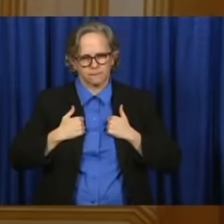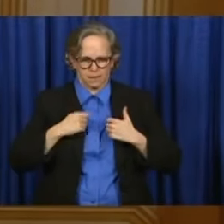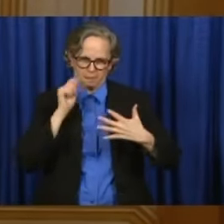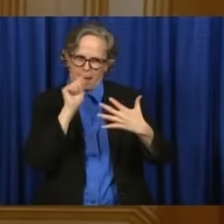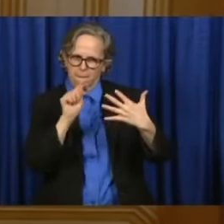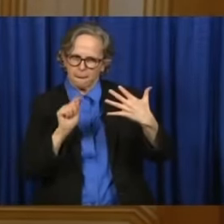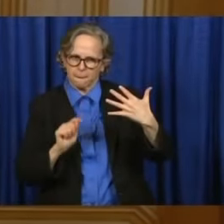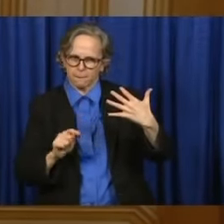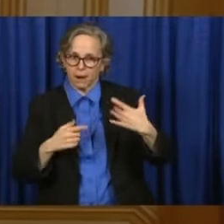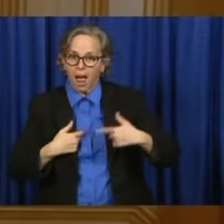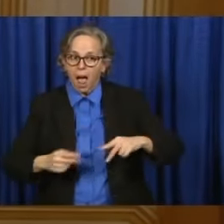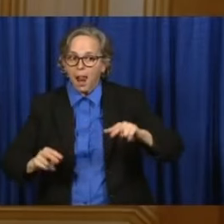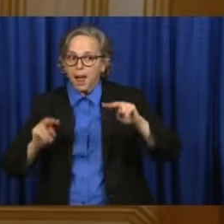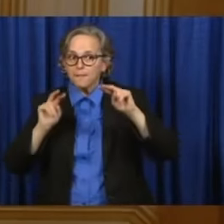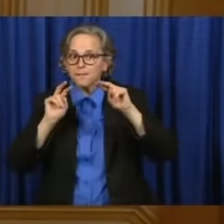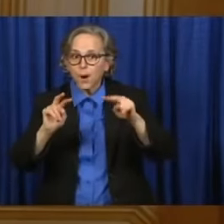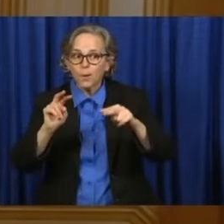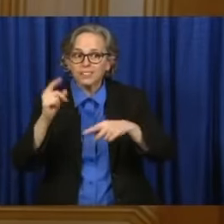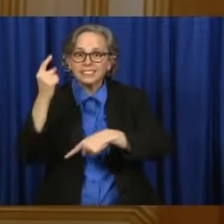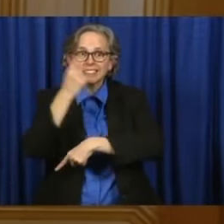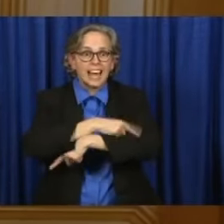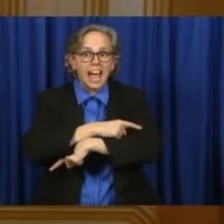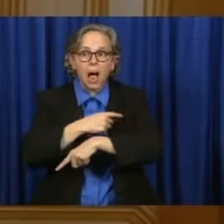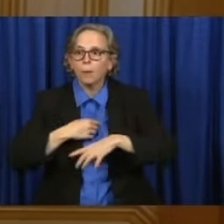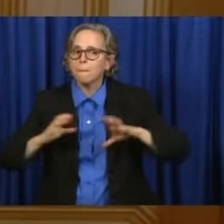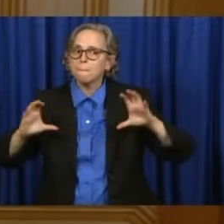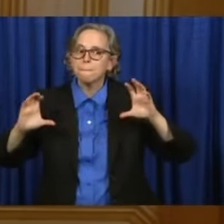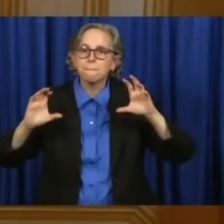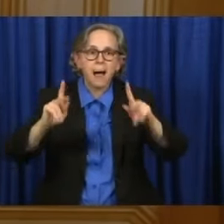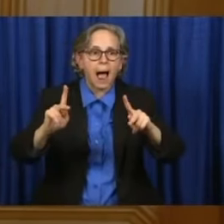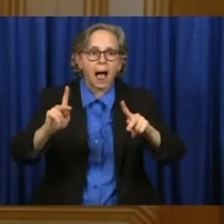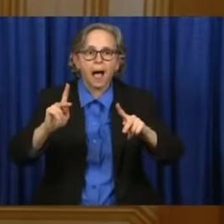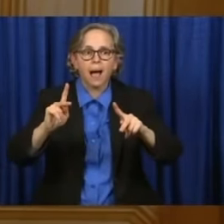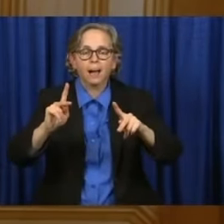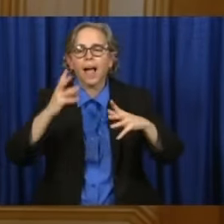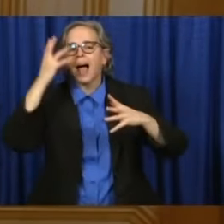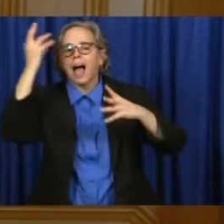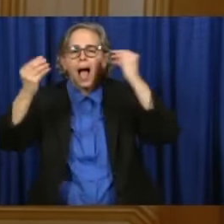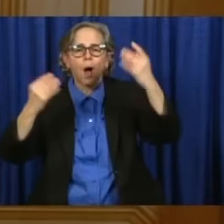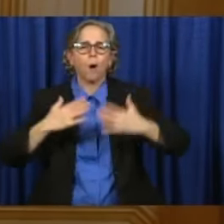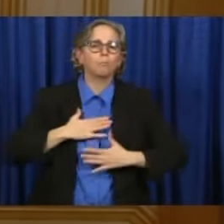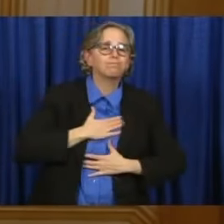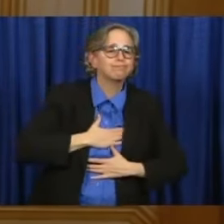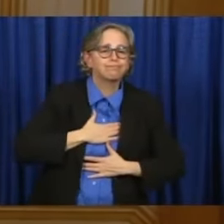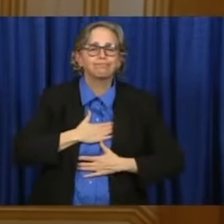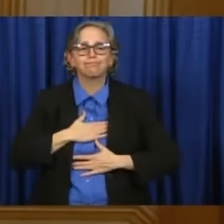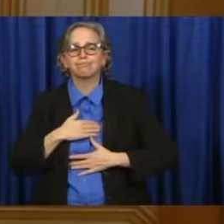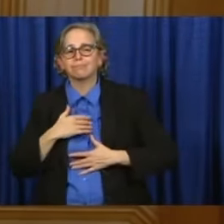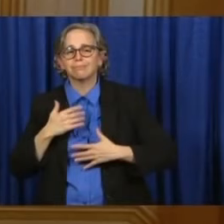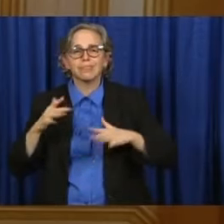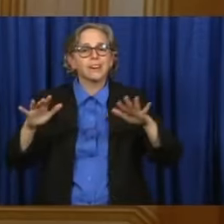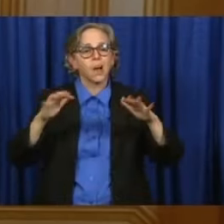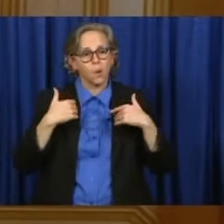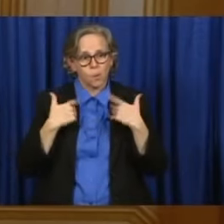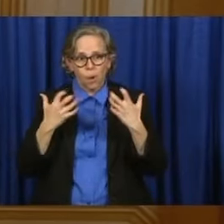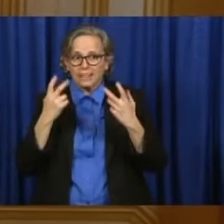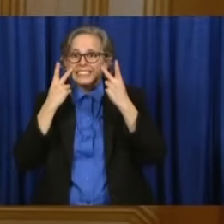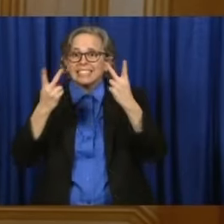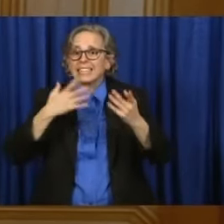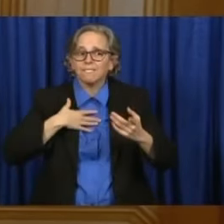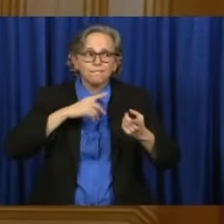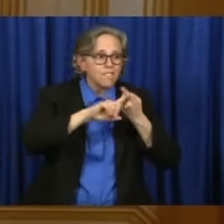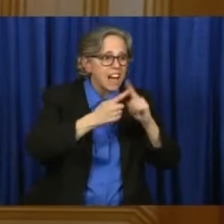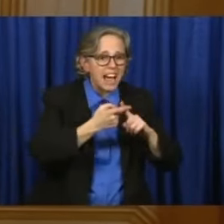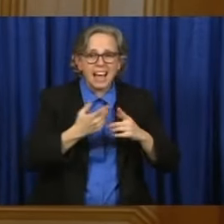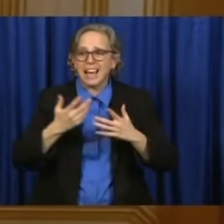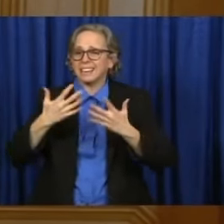open and enjoy the great outdoors and enjoy our life and go see our friends again and go see our family